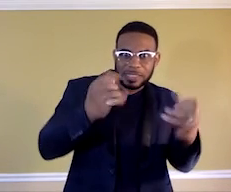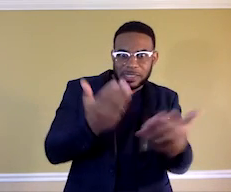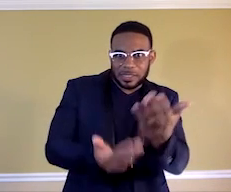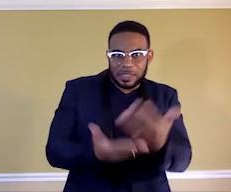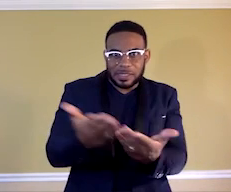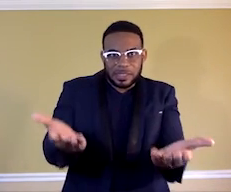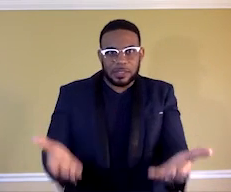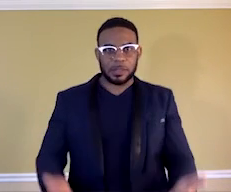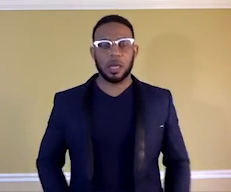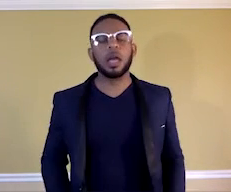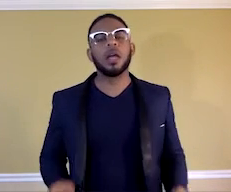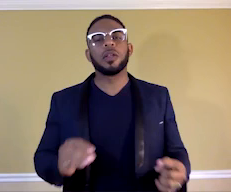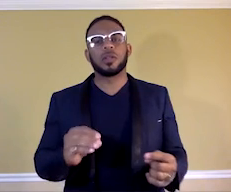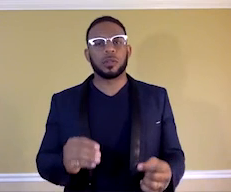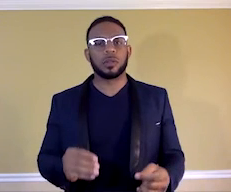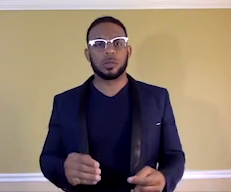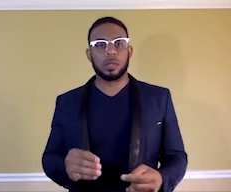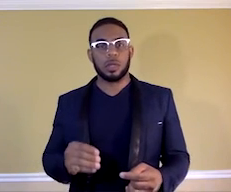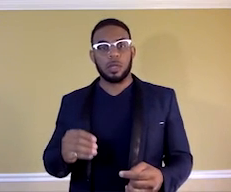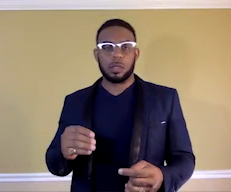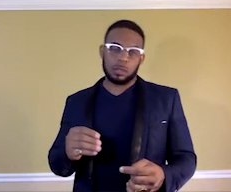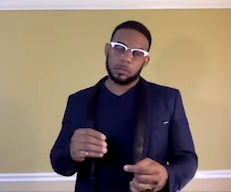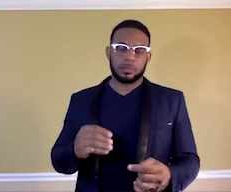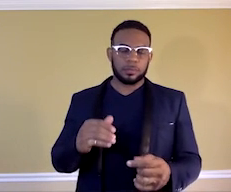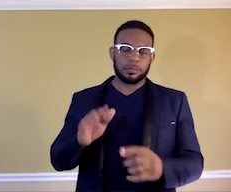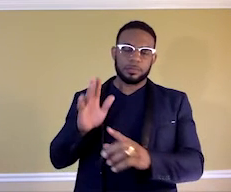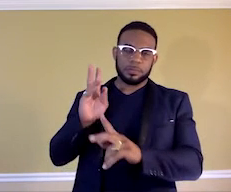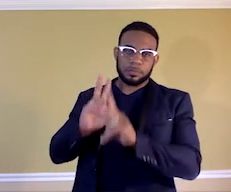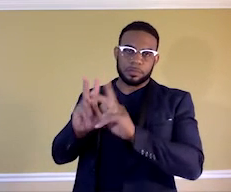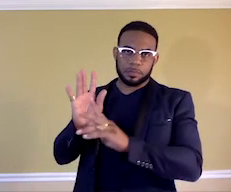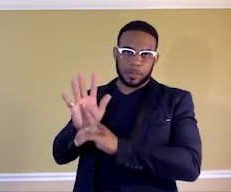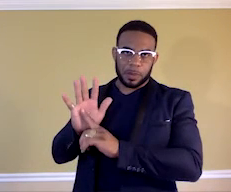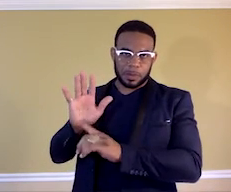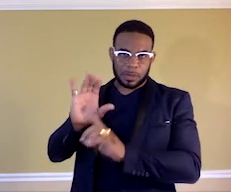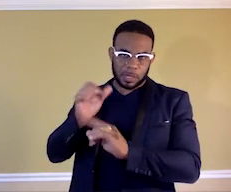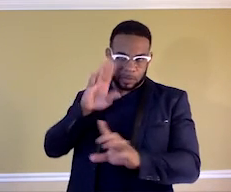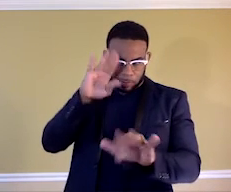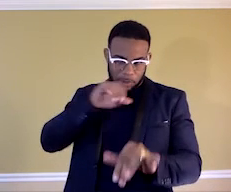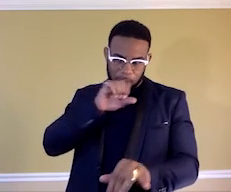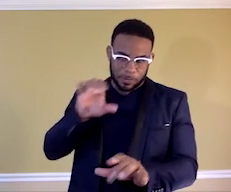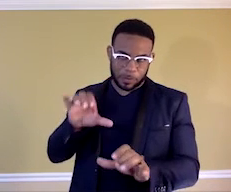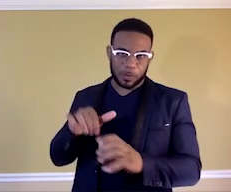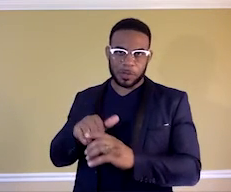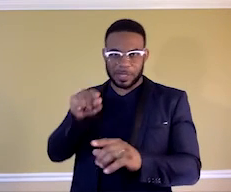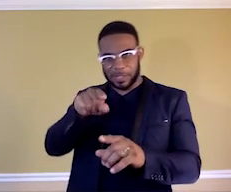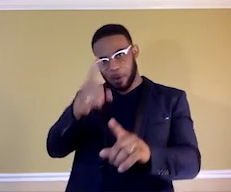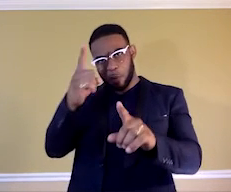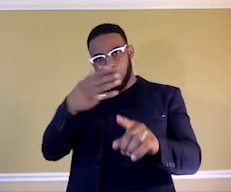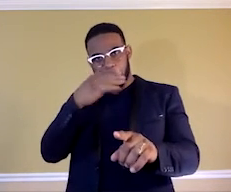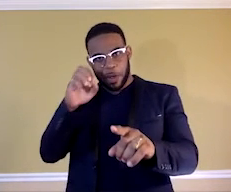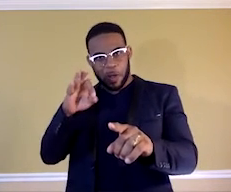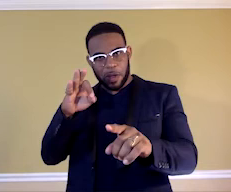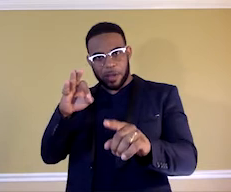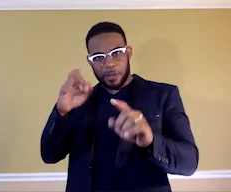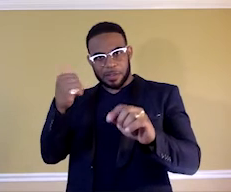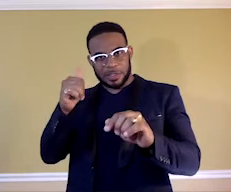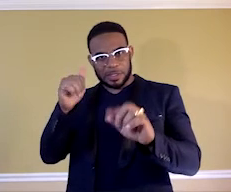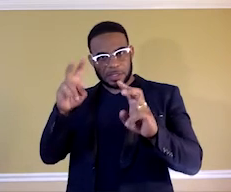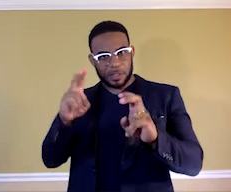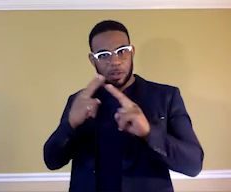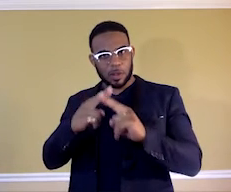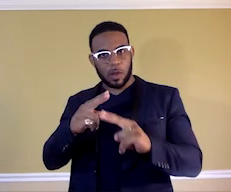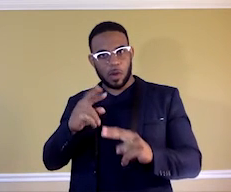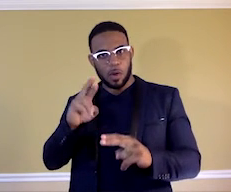hand. So pulling from popular culture, which if you know me, is something that I love to do. In this one Better Off TED episode titled